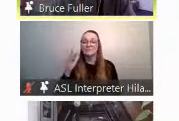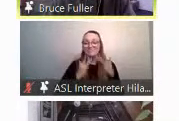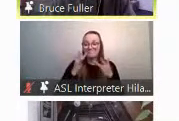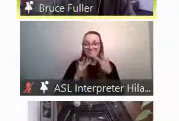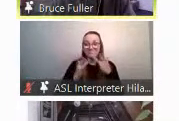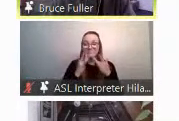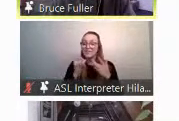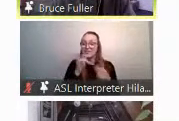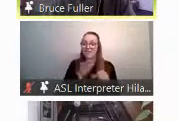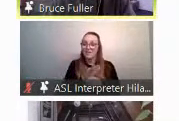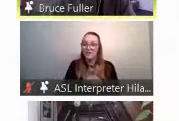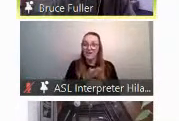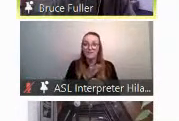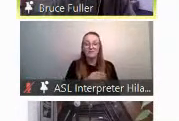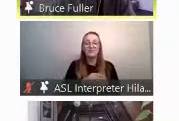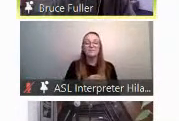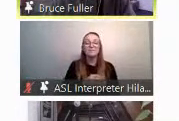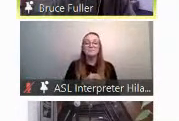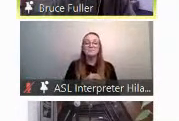CSPP and